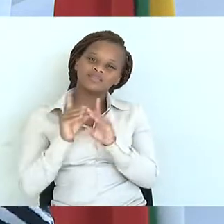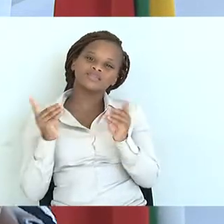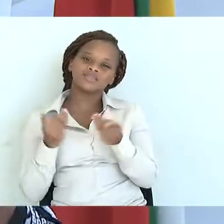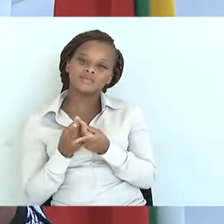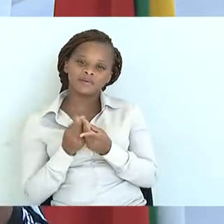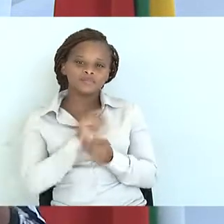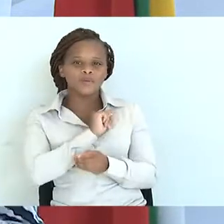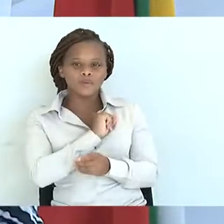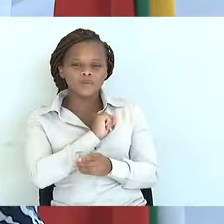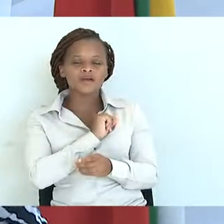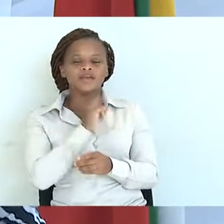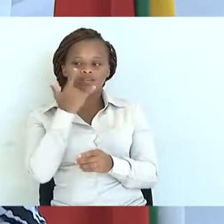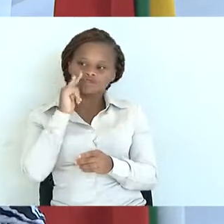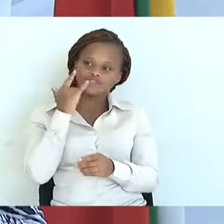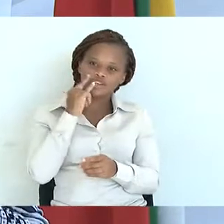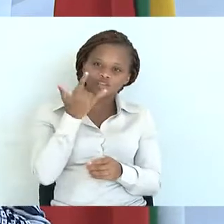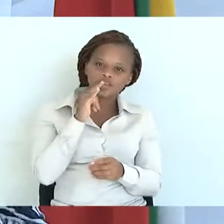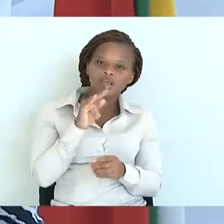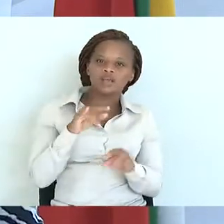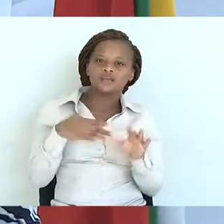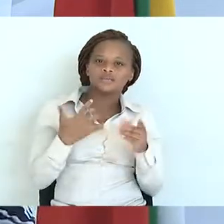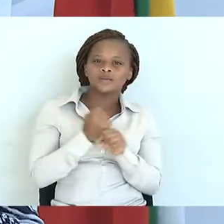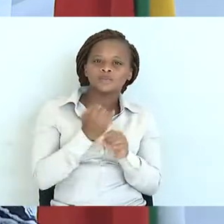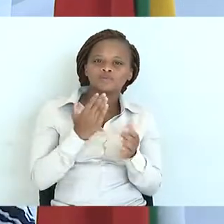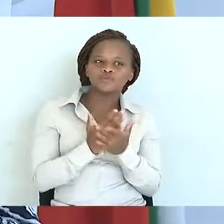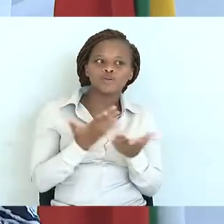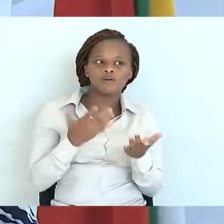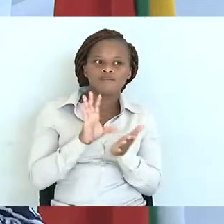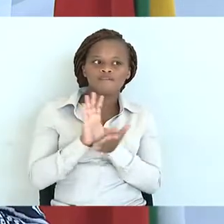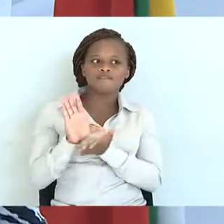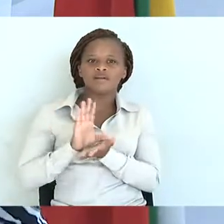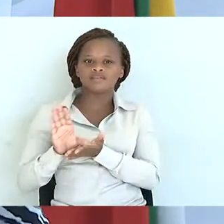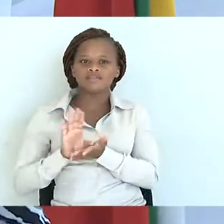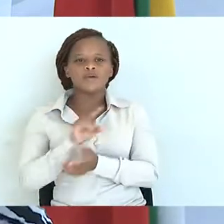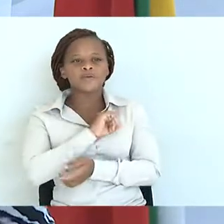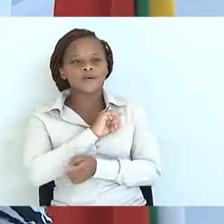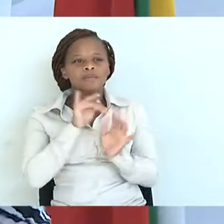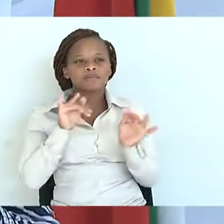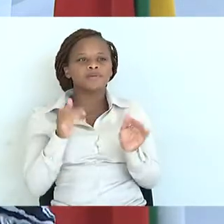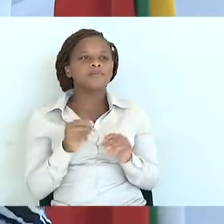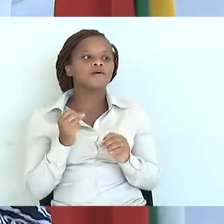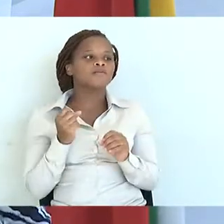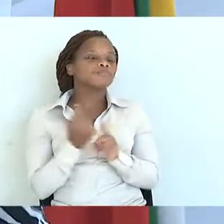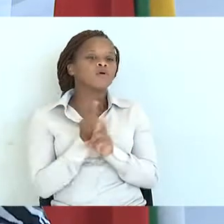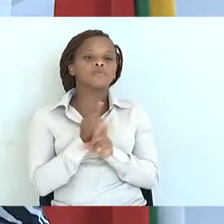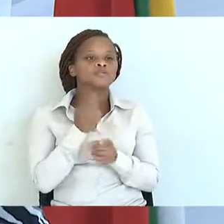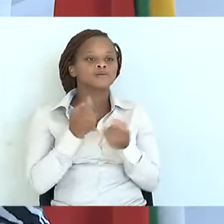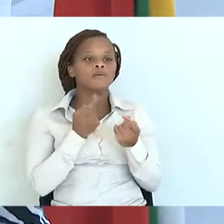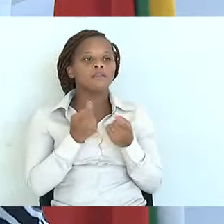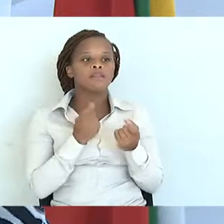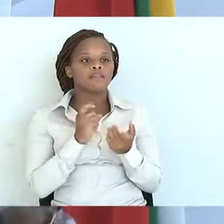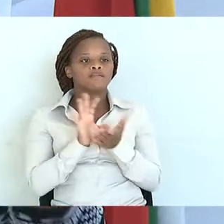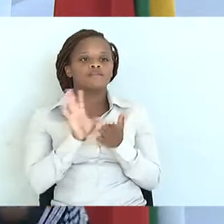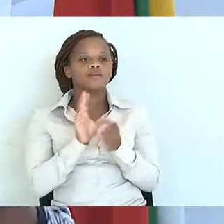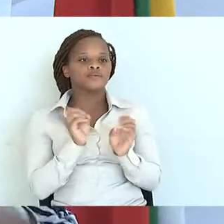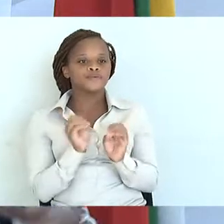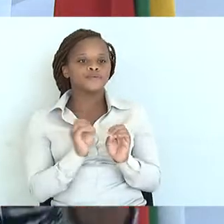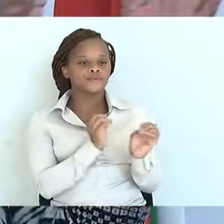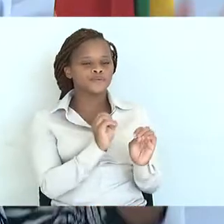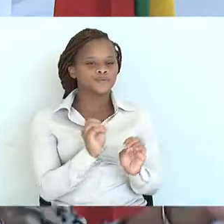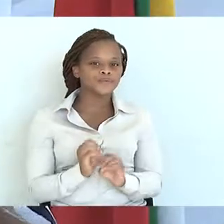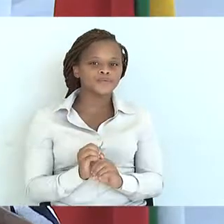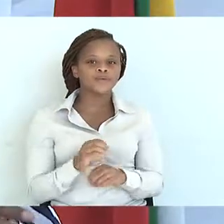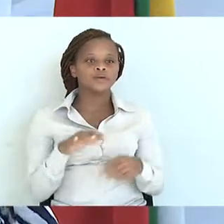ukuthi how do we ensure ukuthi funding, because abantu abaningi bebekhuluma nge-funding ukuthi how do we facilitate that, because